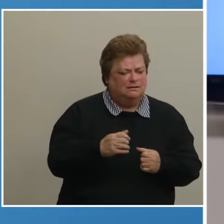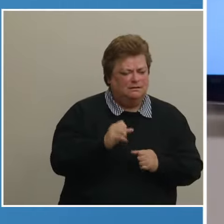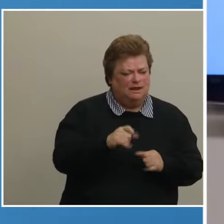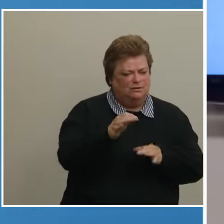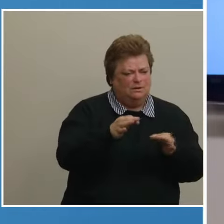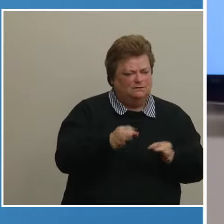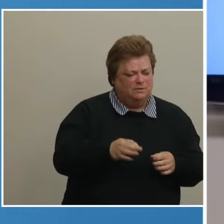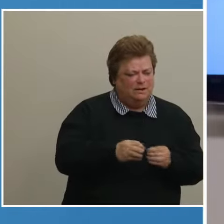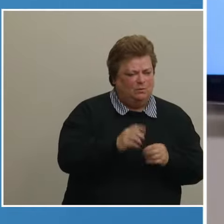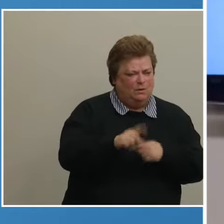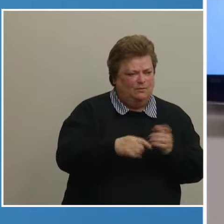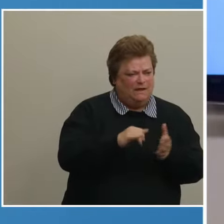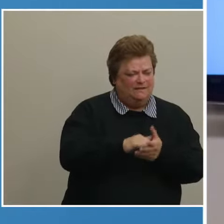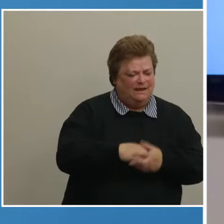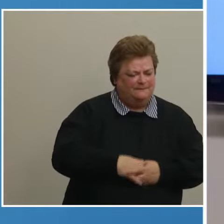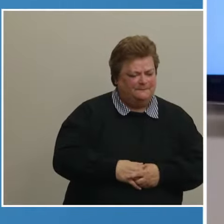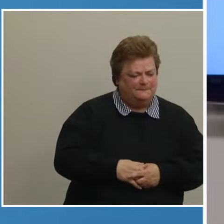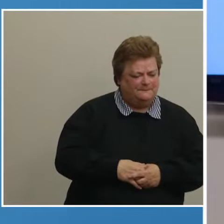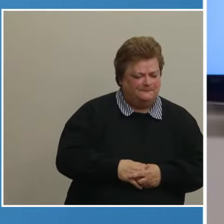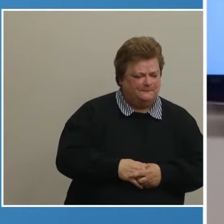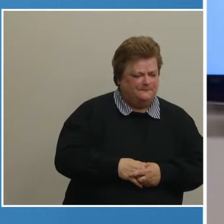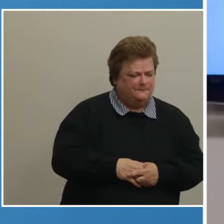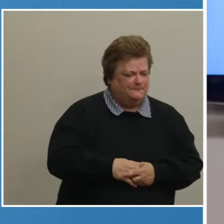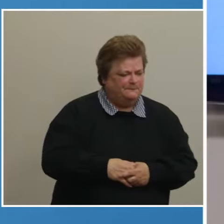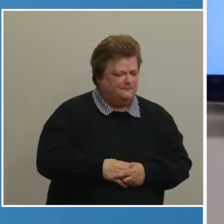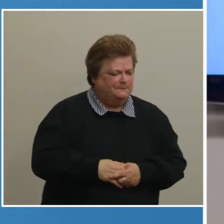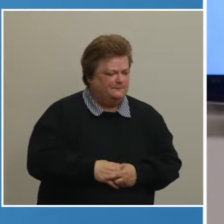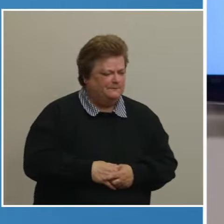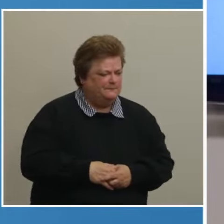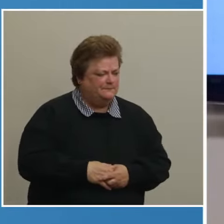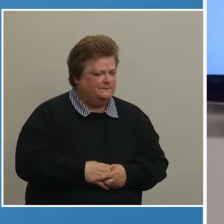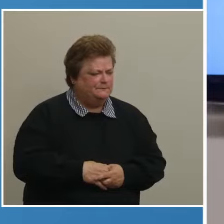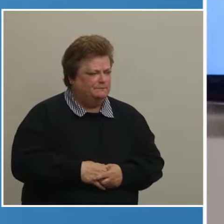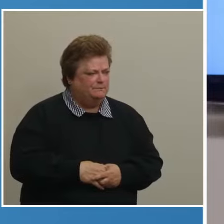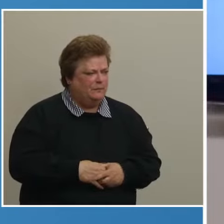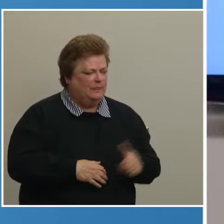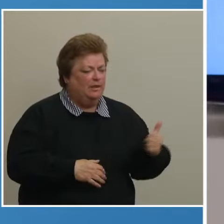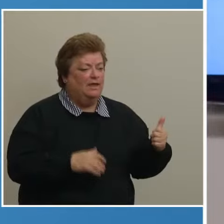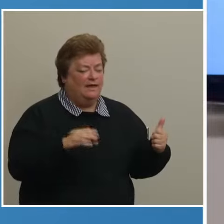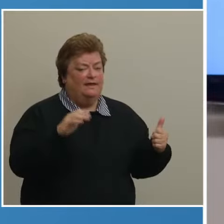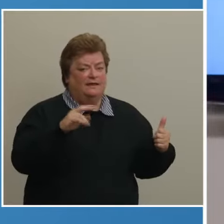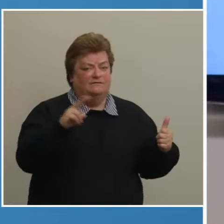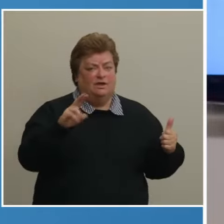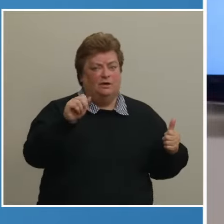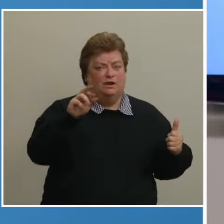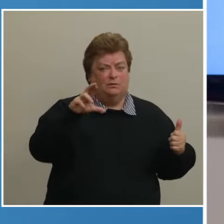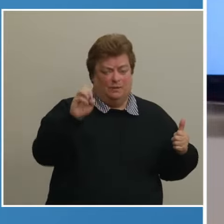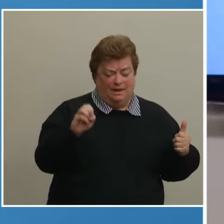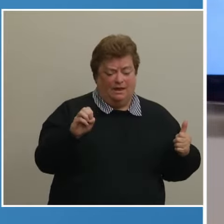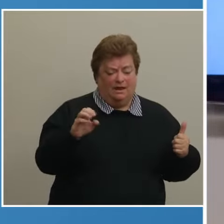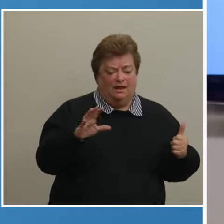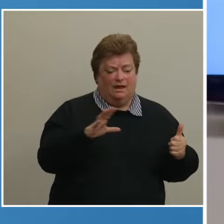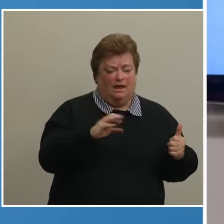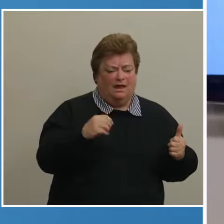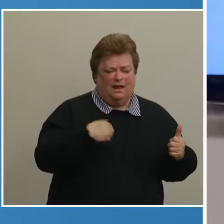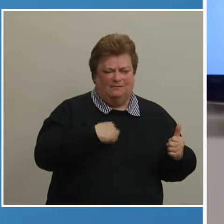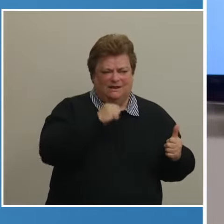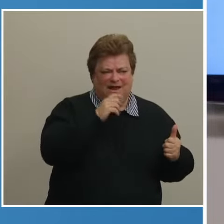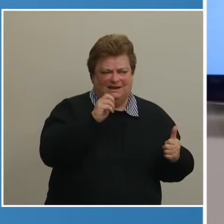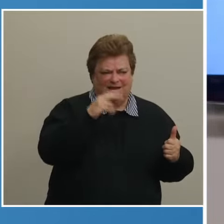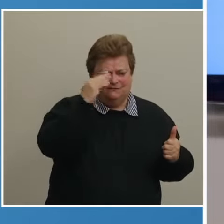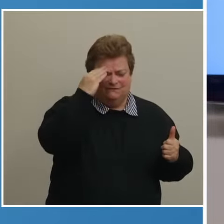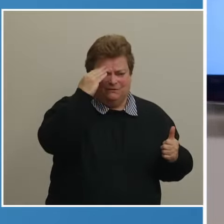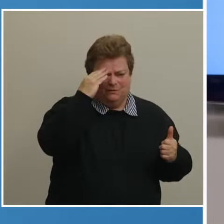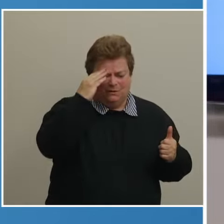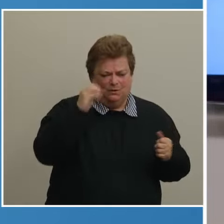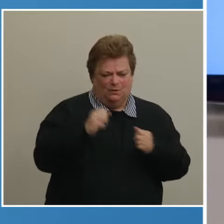the vaccination event in an ambulance. Yes, rare, and I'm not even familiar at all